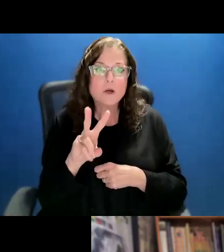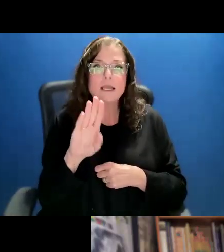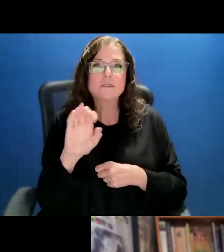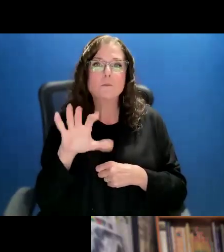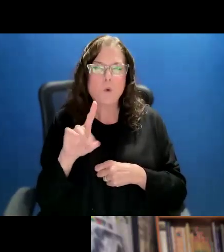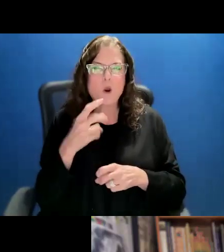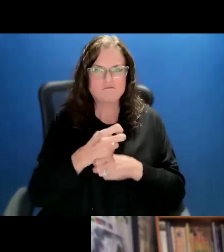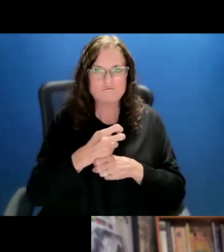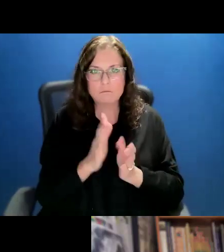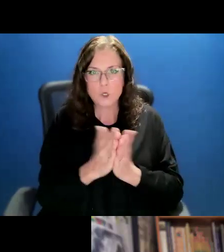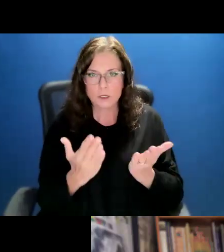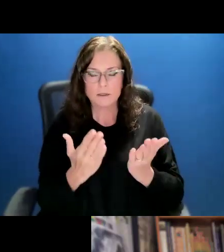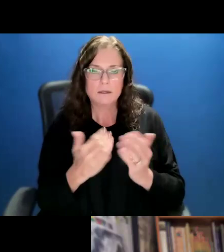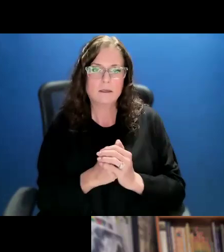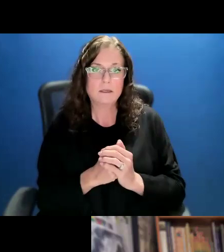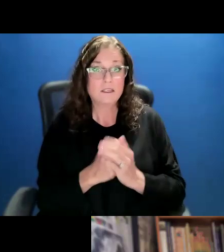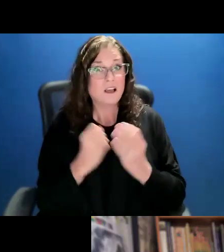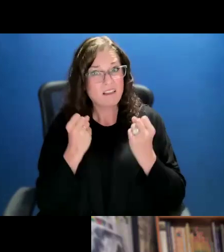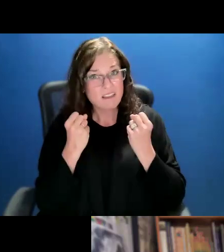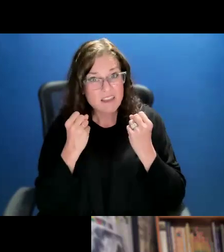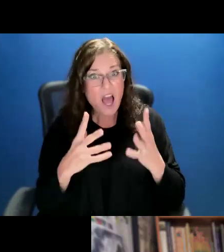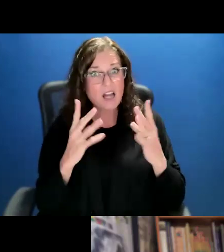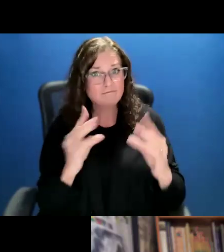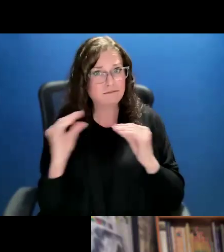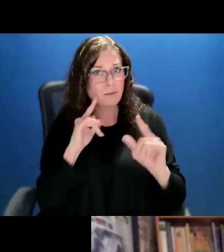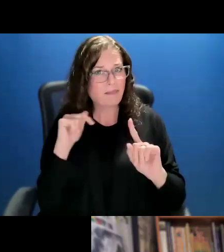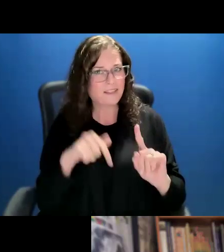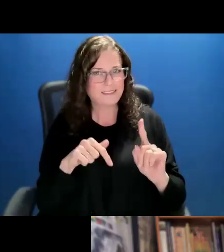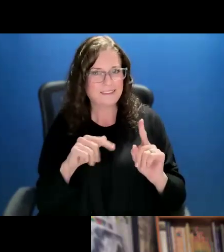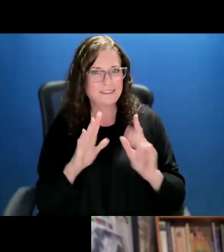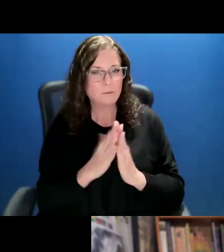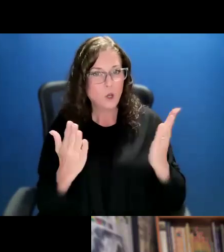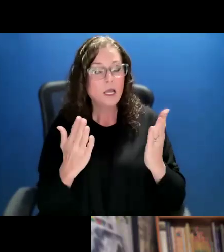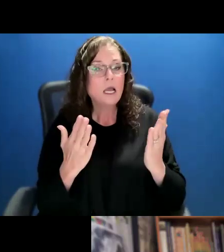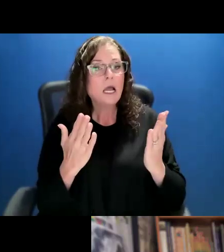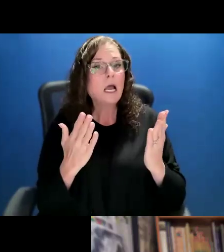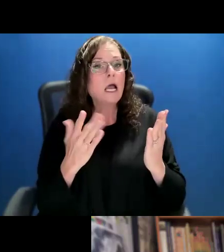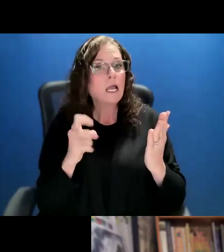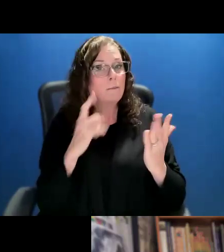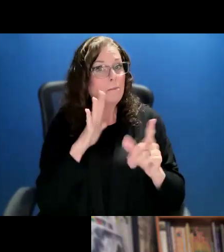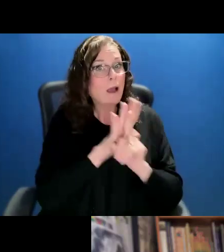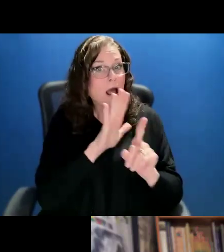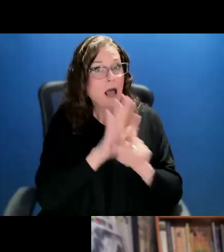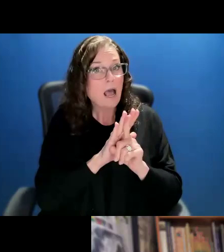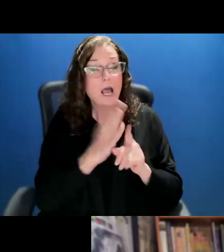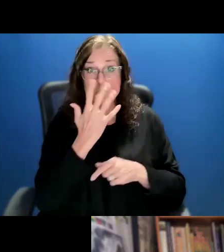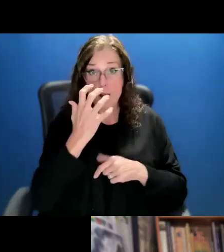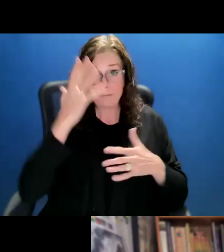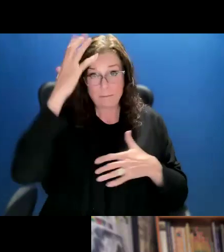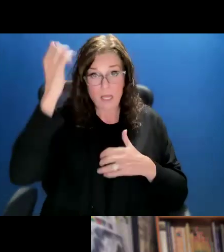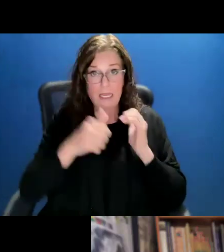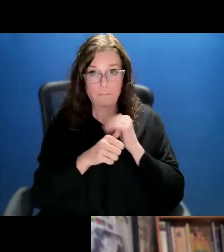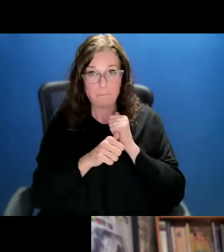book. There's been a lot of buzz about this one. It is bound to make a splash. Grumpy Monkey Poop.